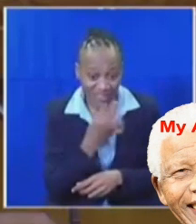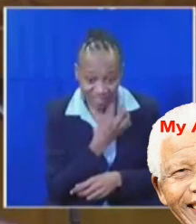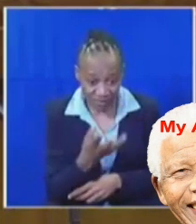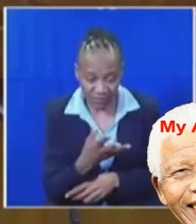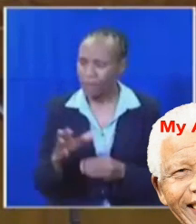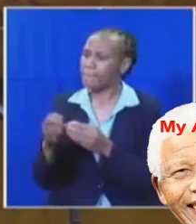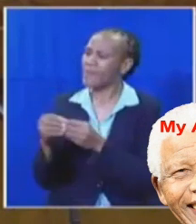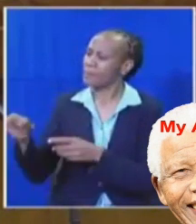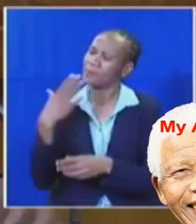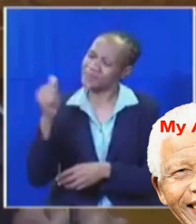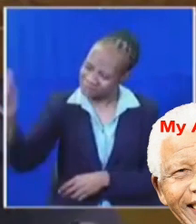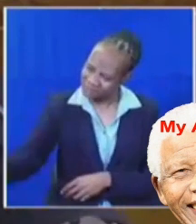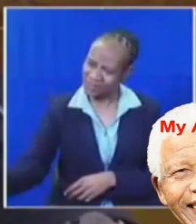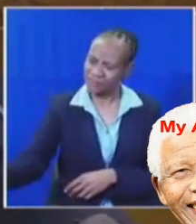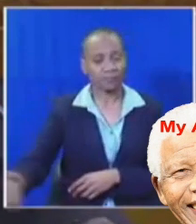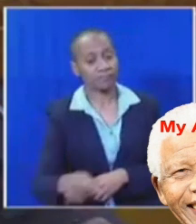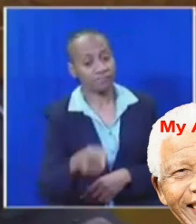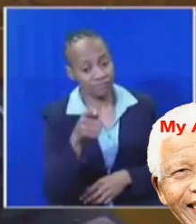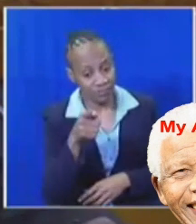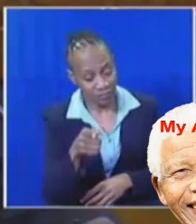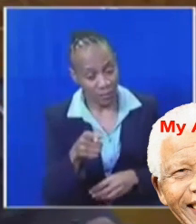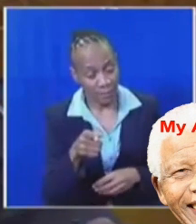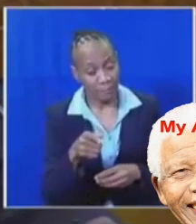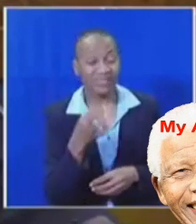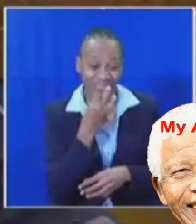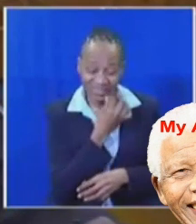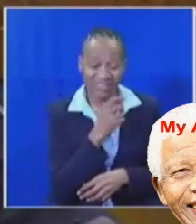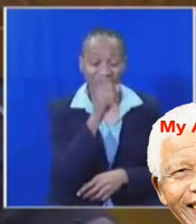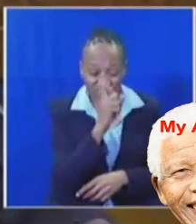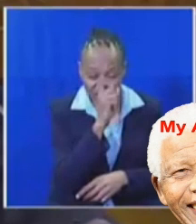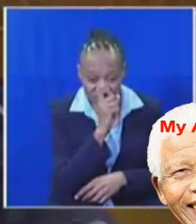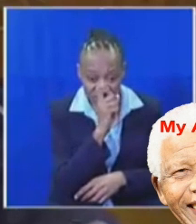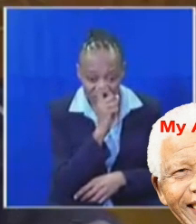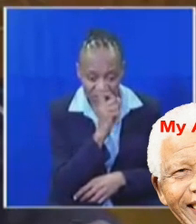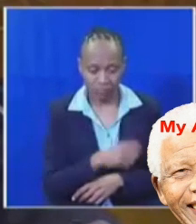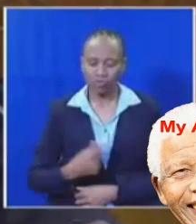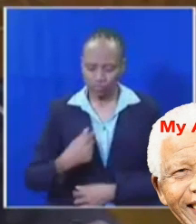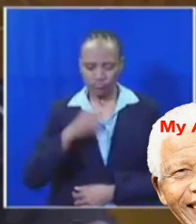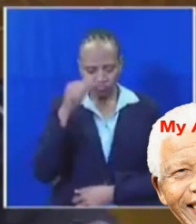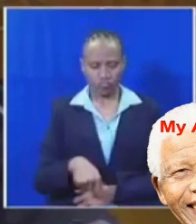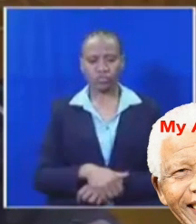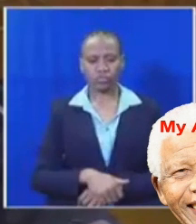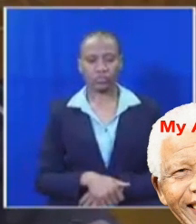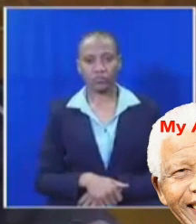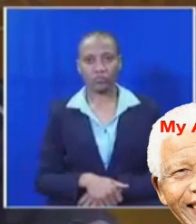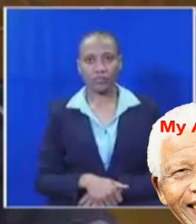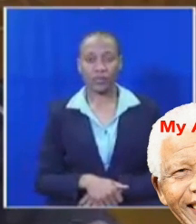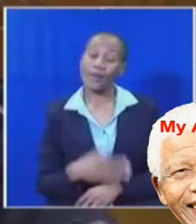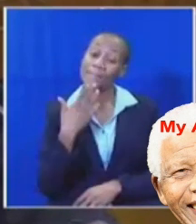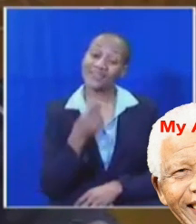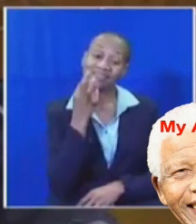Honorable Makau, can you please take a seat? Honorable Member, did you say Sisi? Yes, I did say Can you please say Honorable